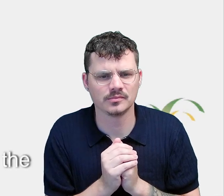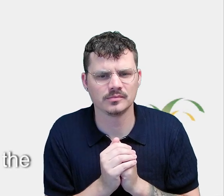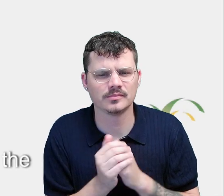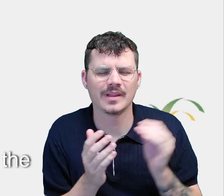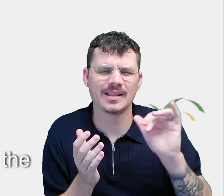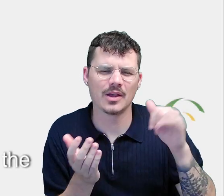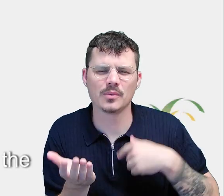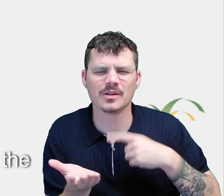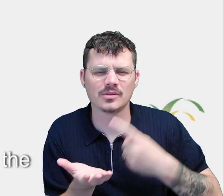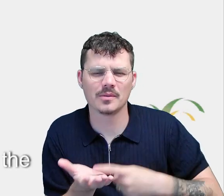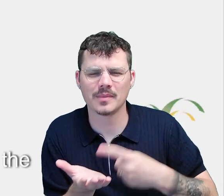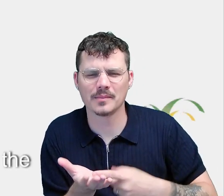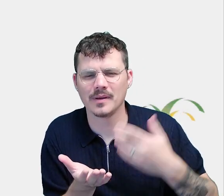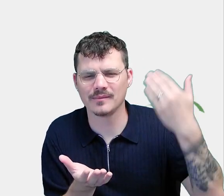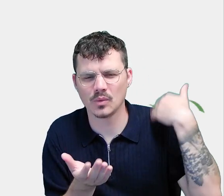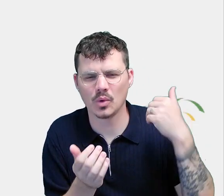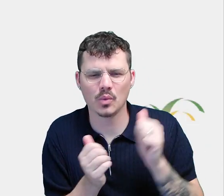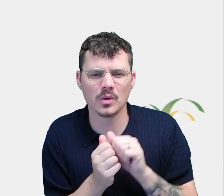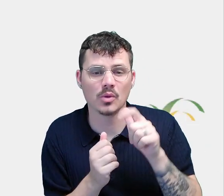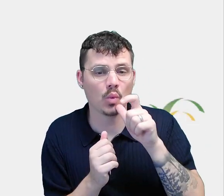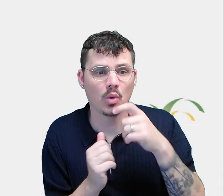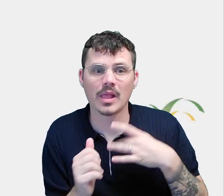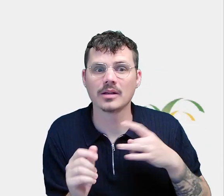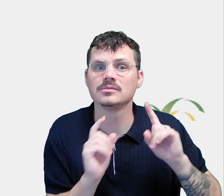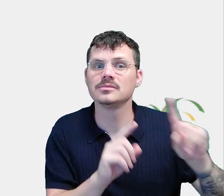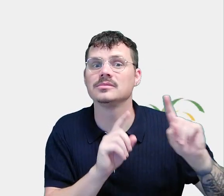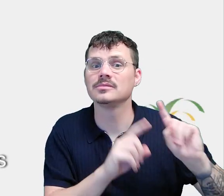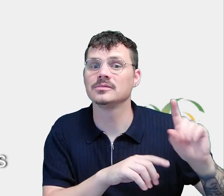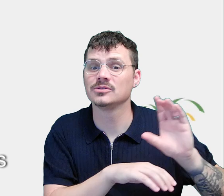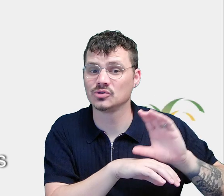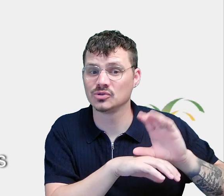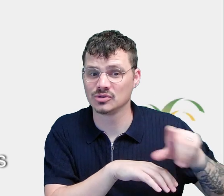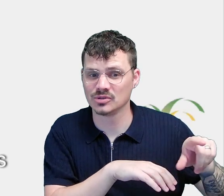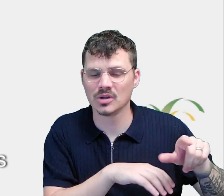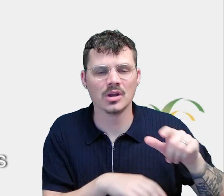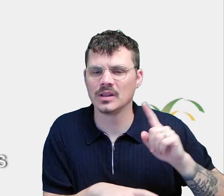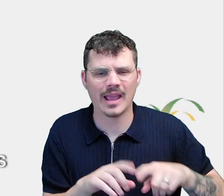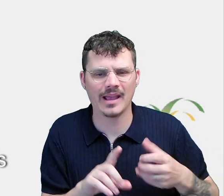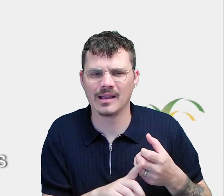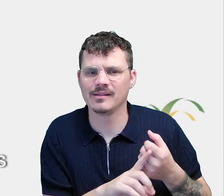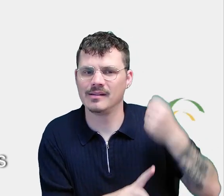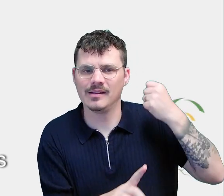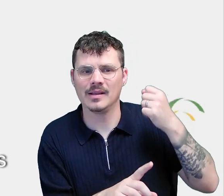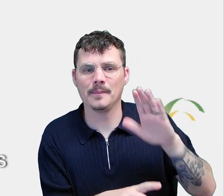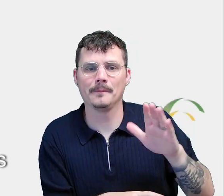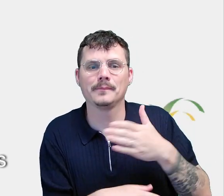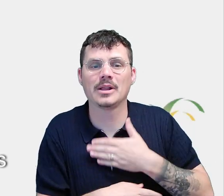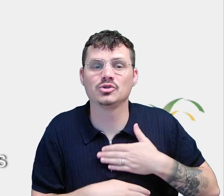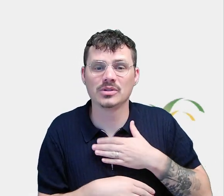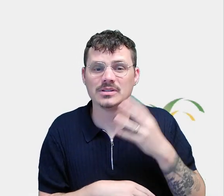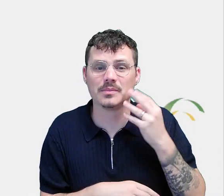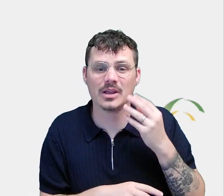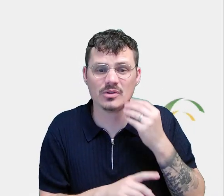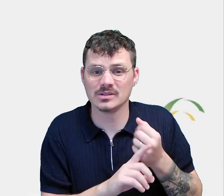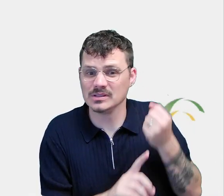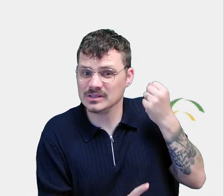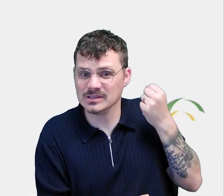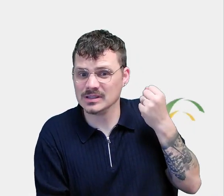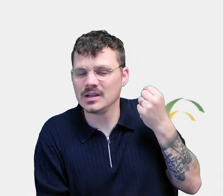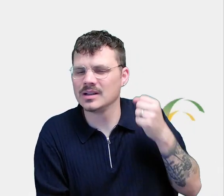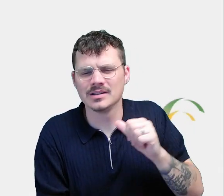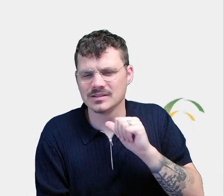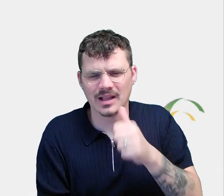And like we talked about before with the gal who likes to go to church, leveraging pleasure experiences is not